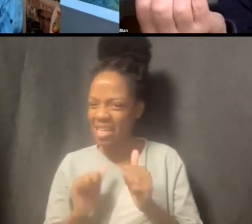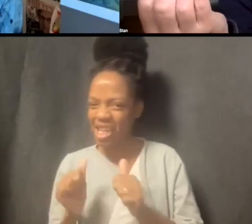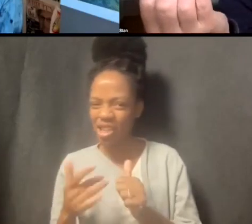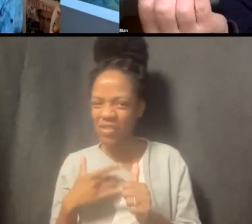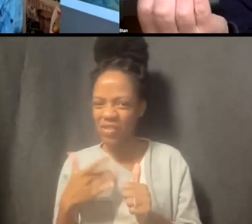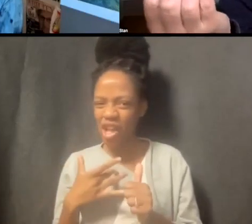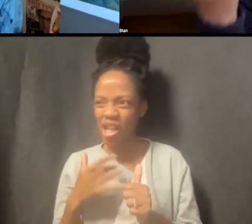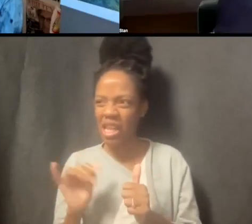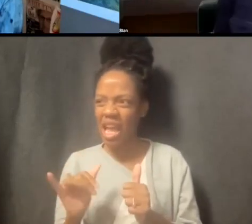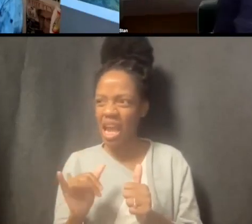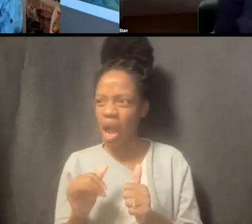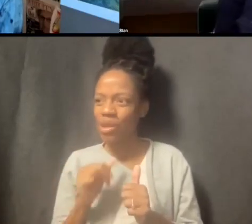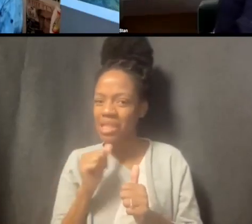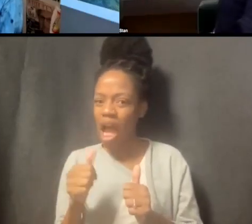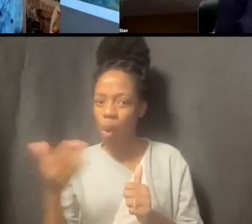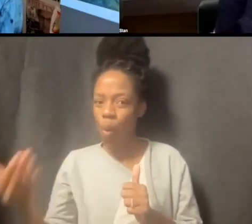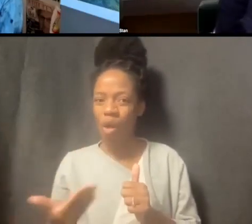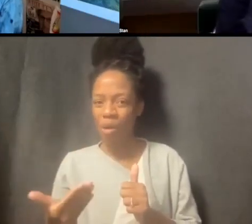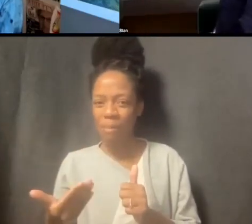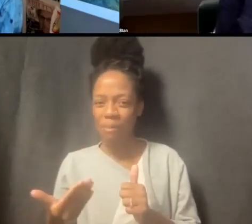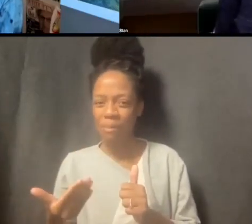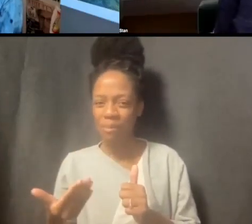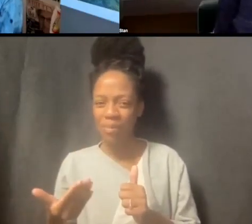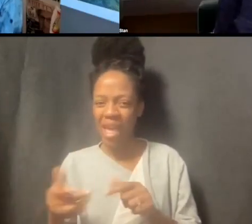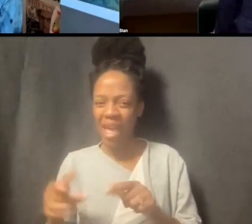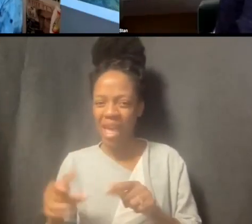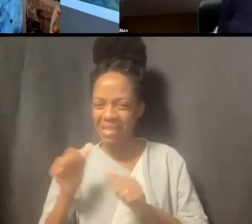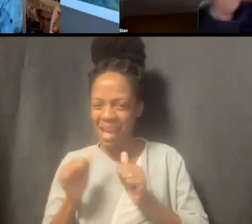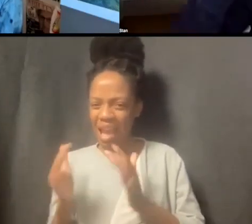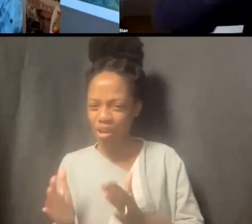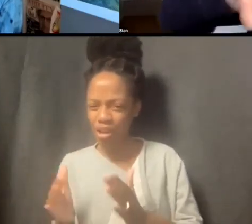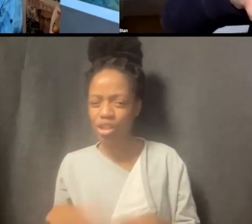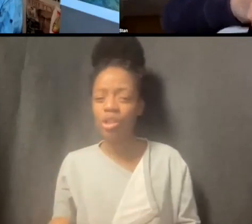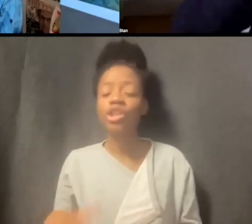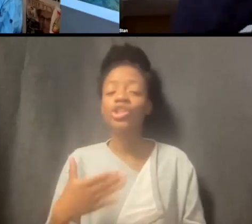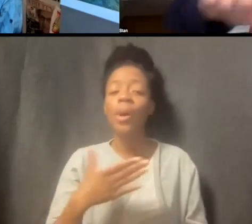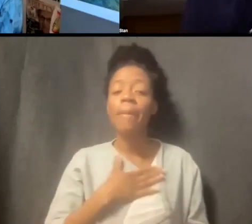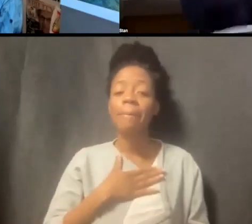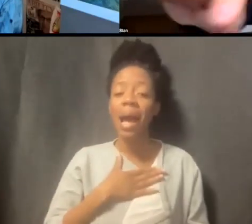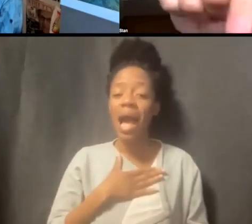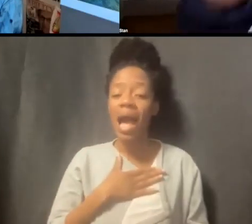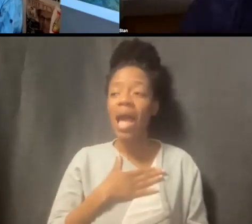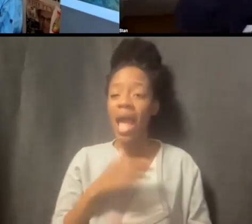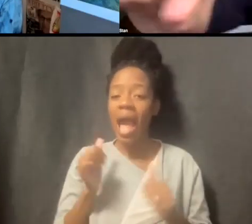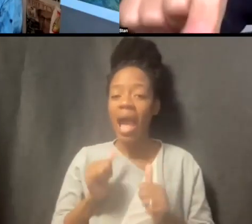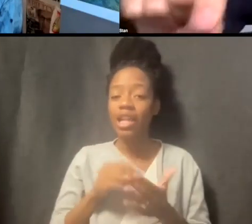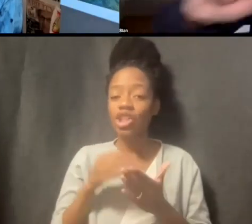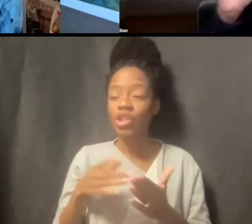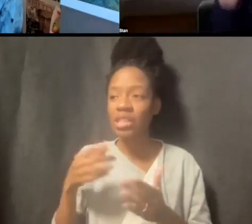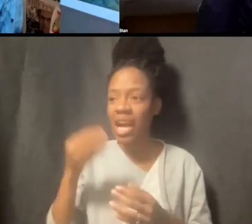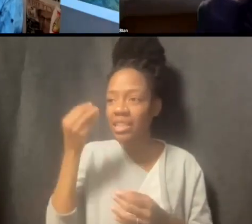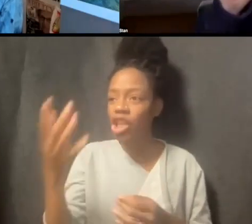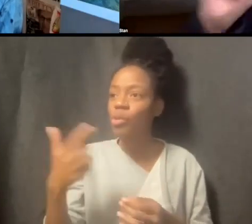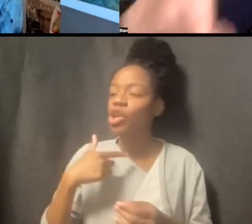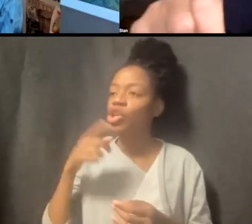wanted there, I guess. Yeah. And what I tell my acting students is, no, you're in the room because we want you. We want to see you.